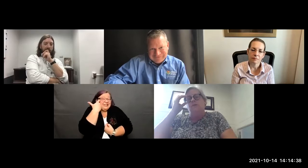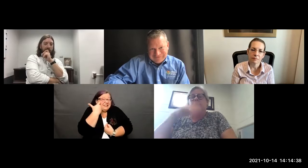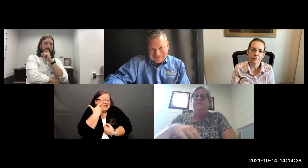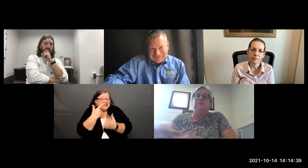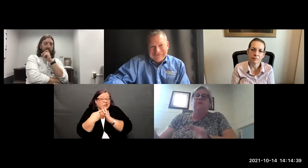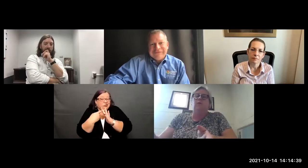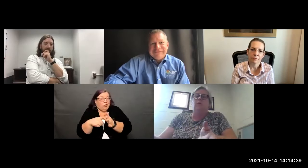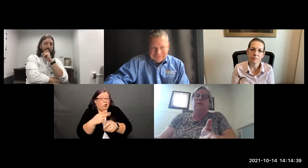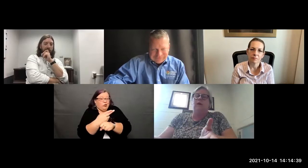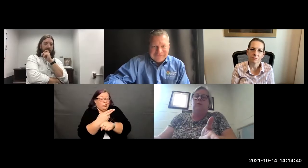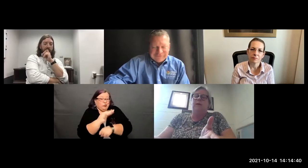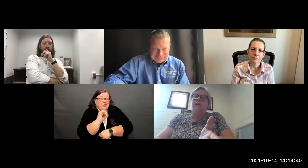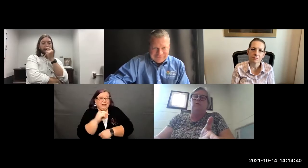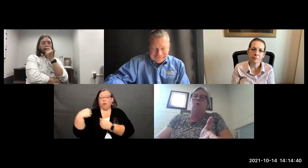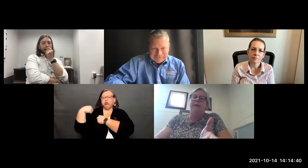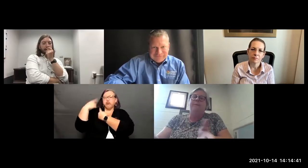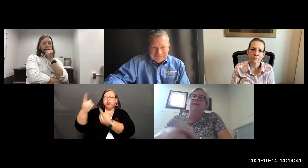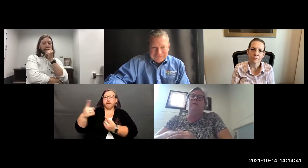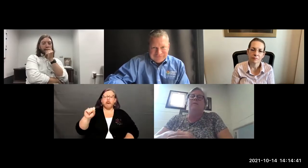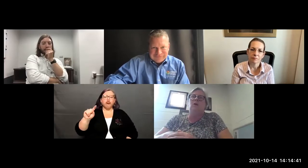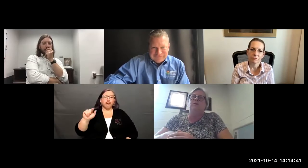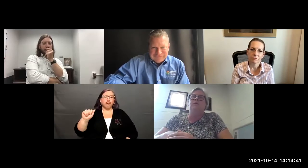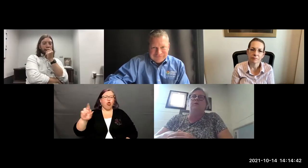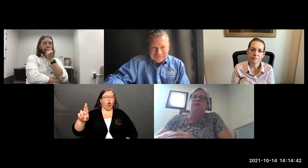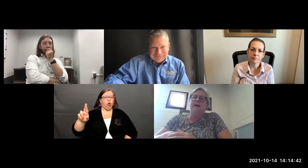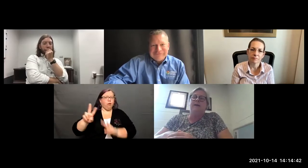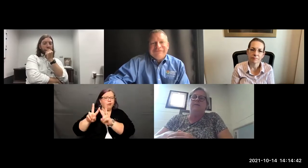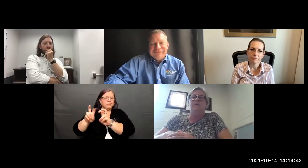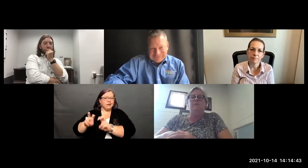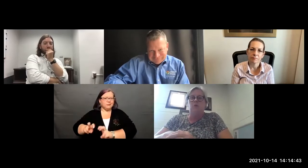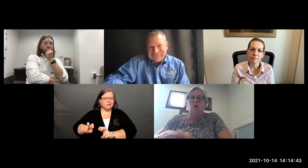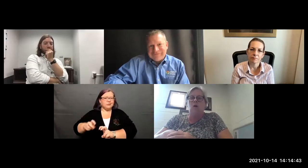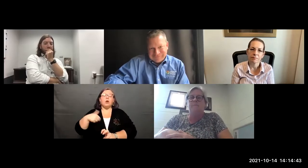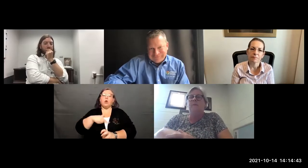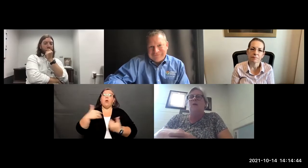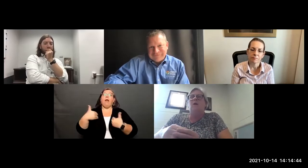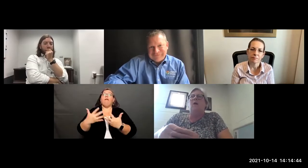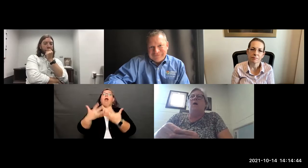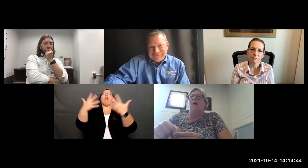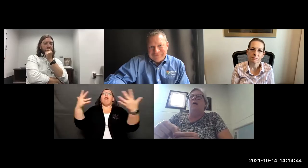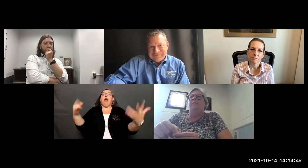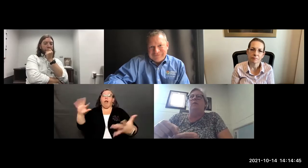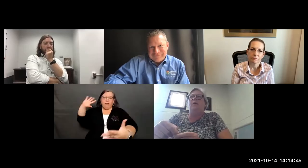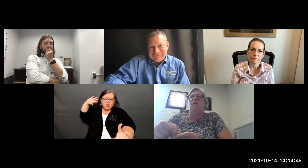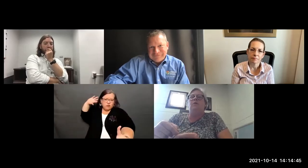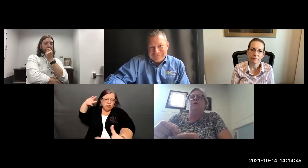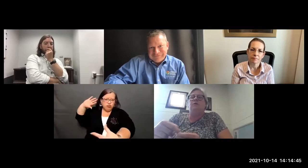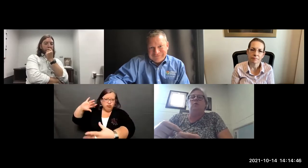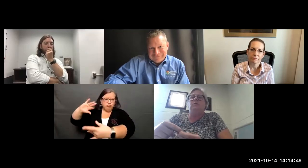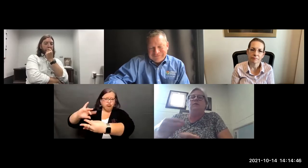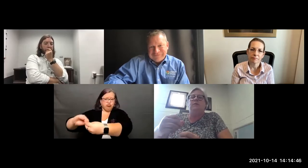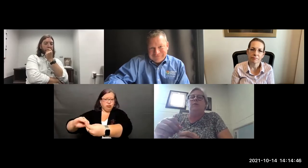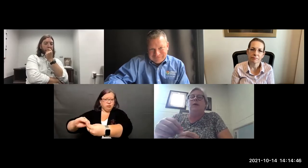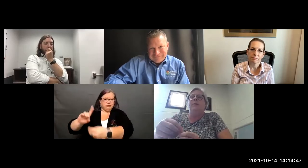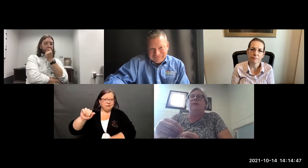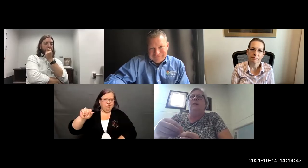STAR assessments for a long time, and we have quite a bit of longitudinal data from STAR. We are pushing